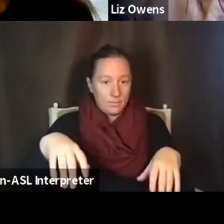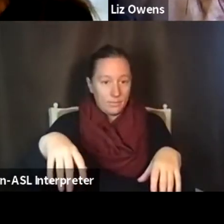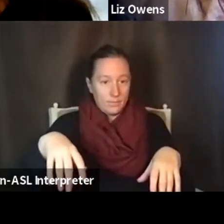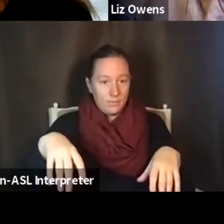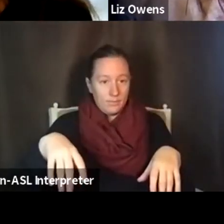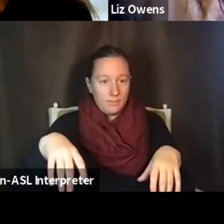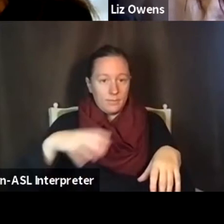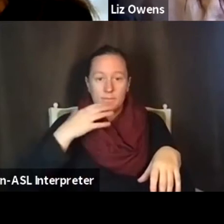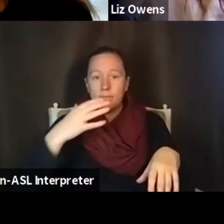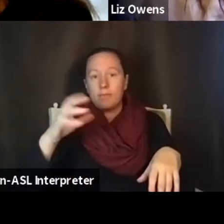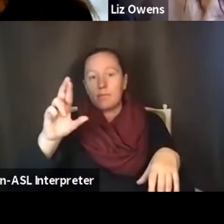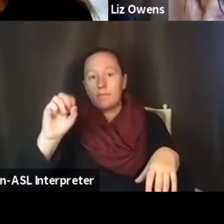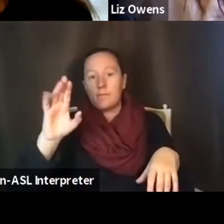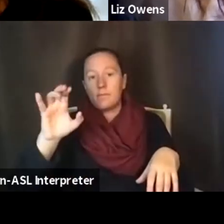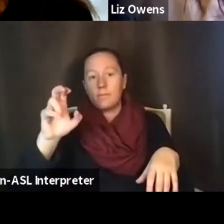Thanks, Robin.